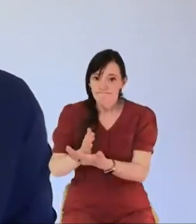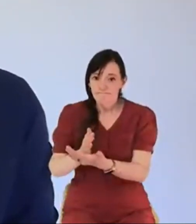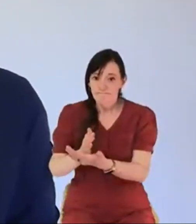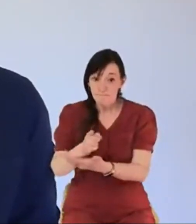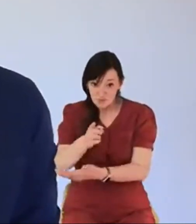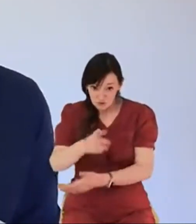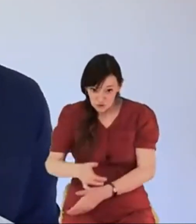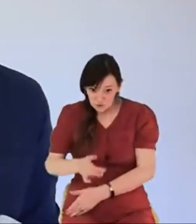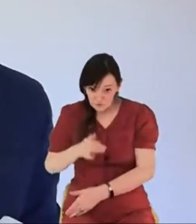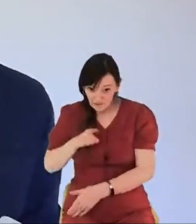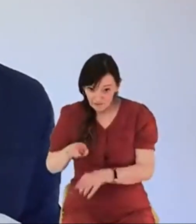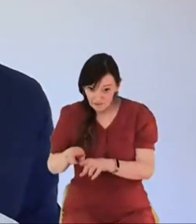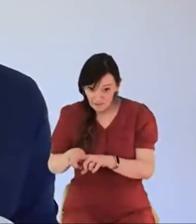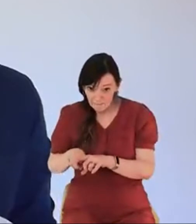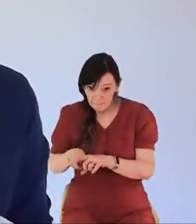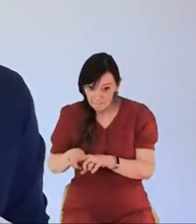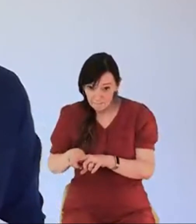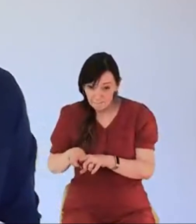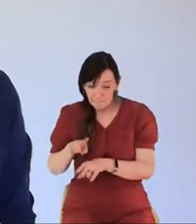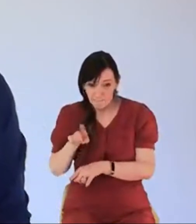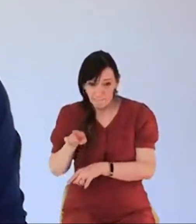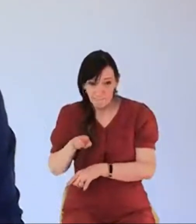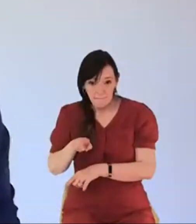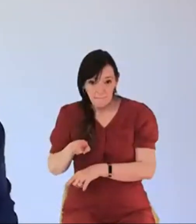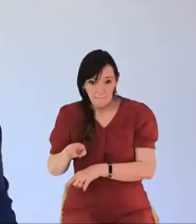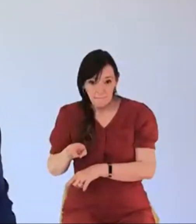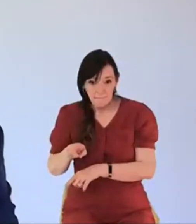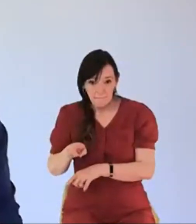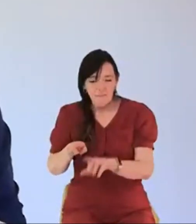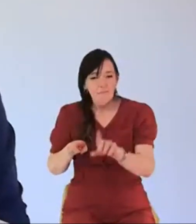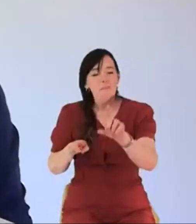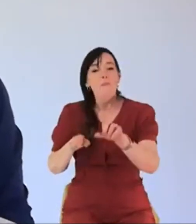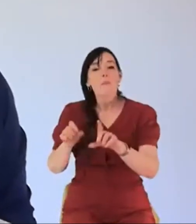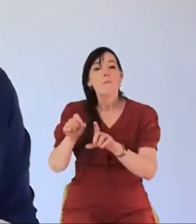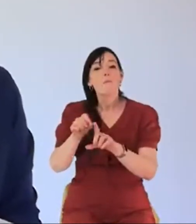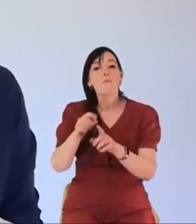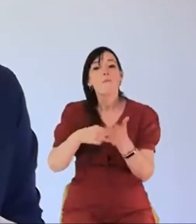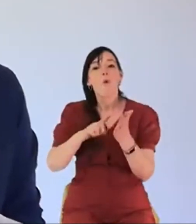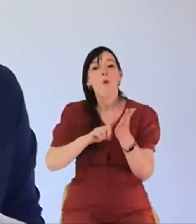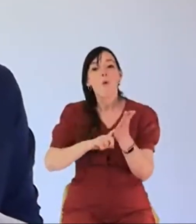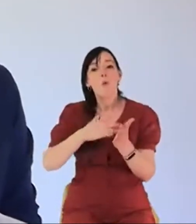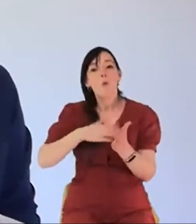here's what paul wants you to know